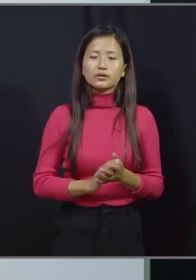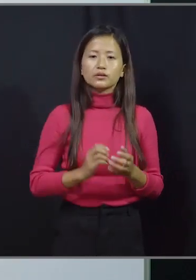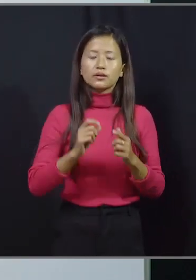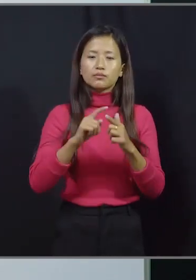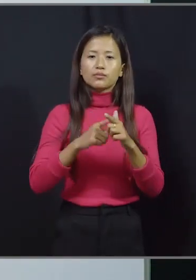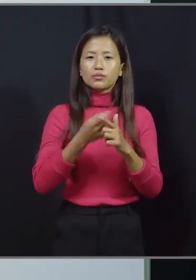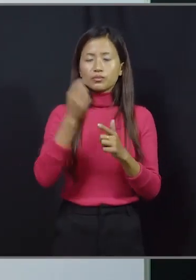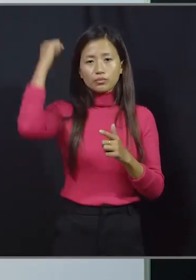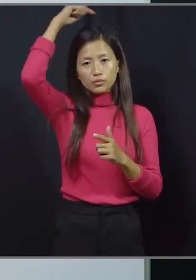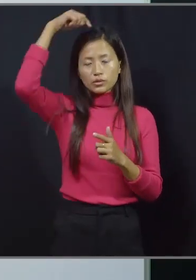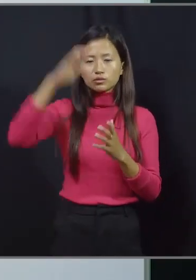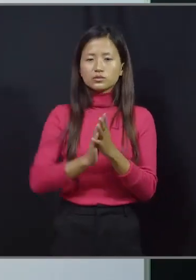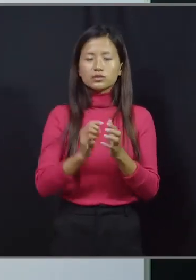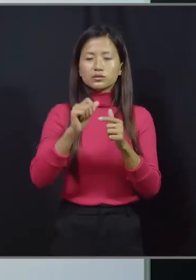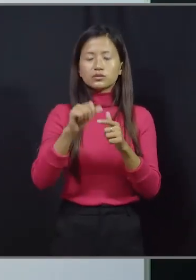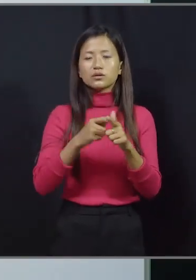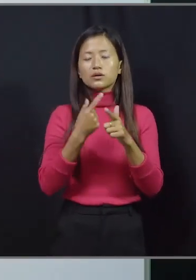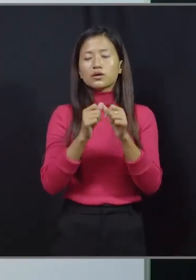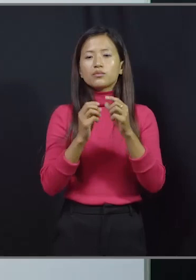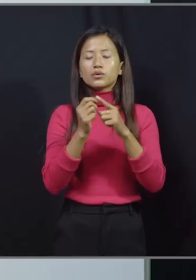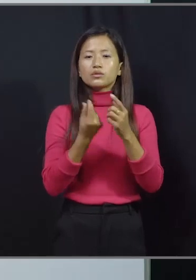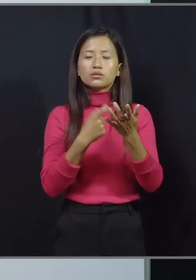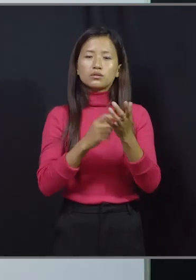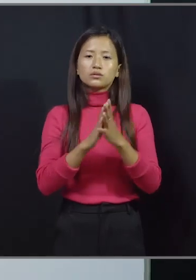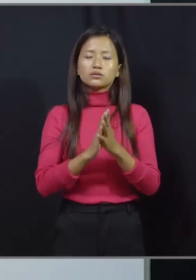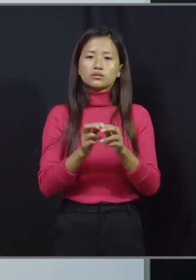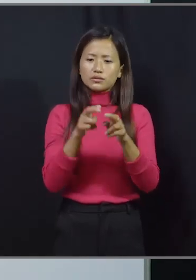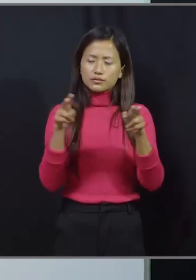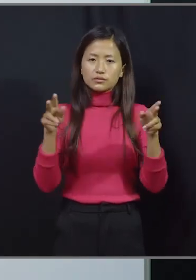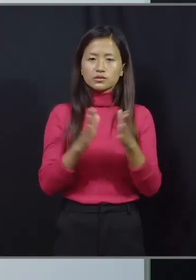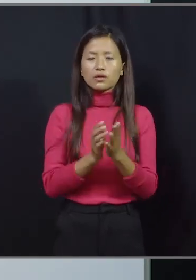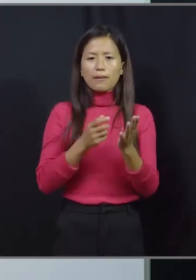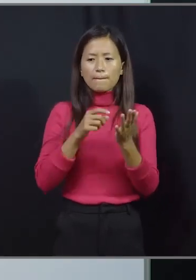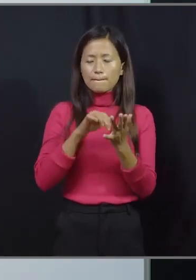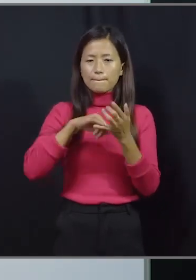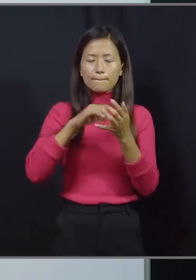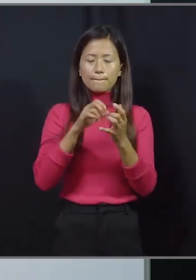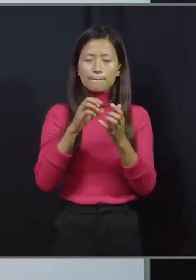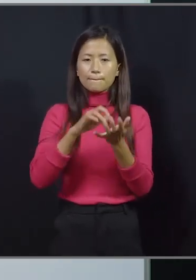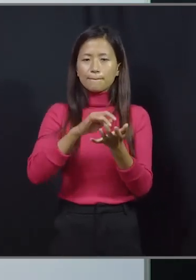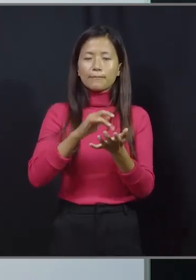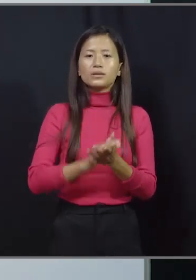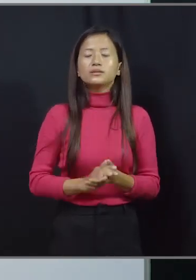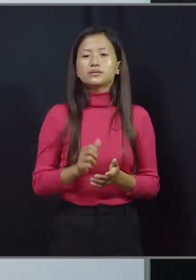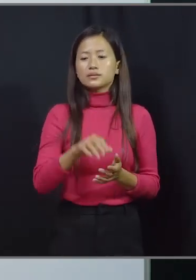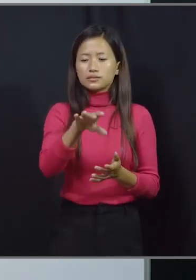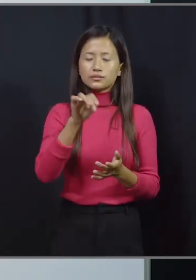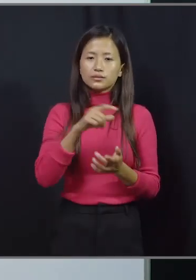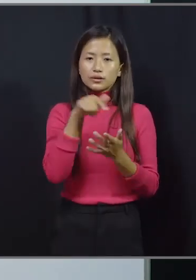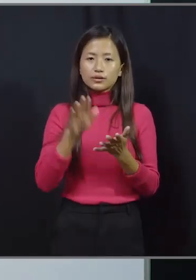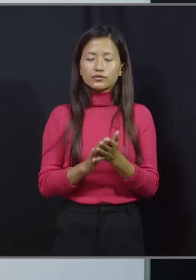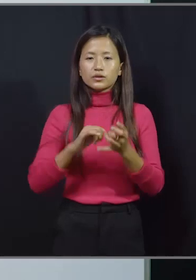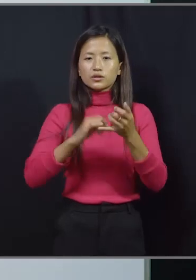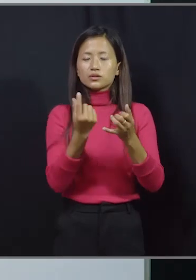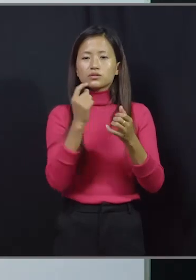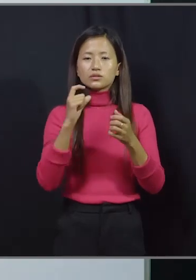Sadra, Jodhpur, all these kingdoms were annexed using this doctrine of lapse, and the right of the